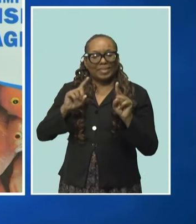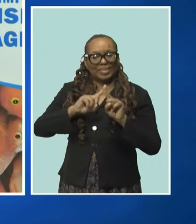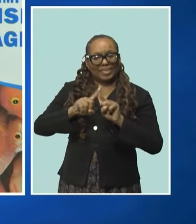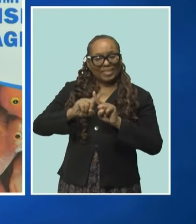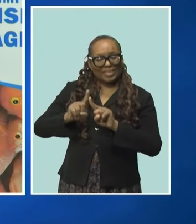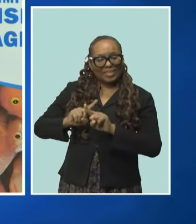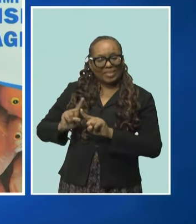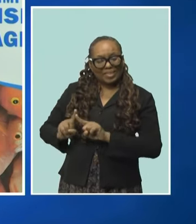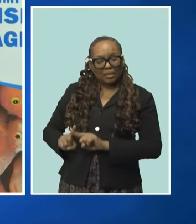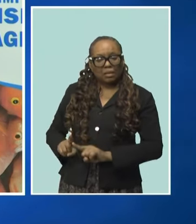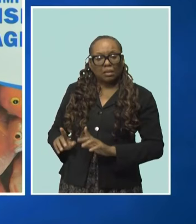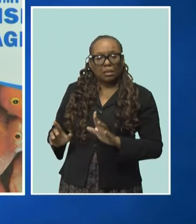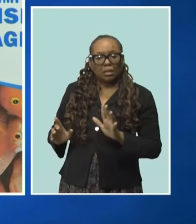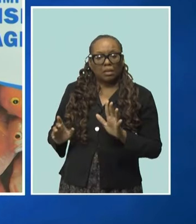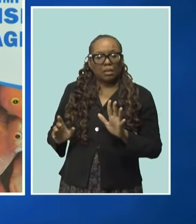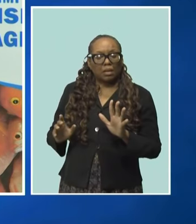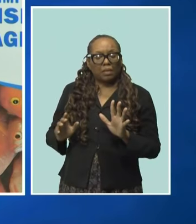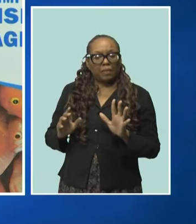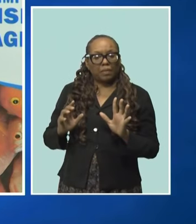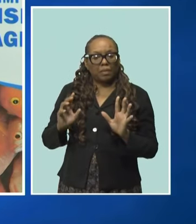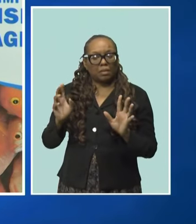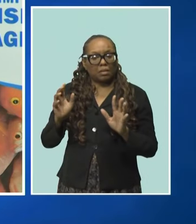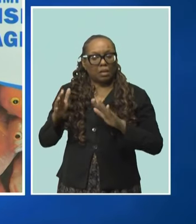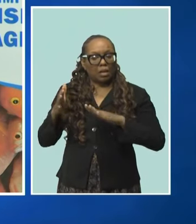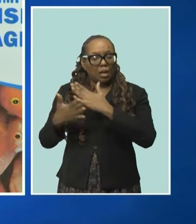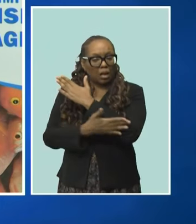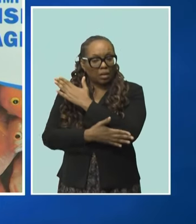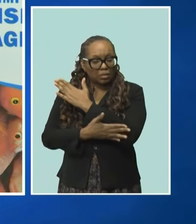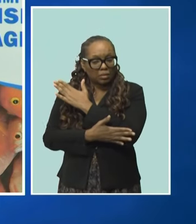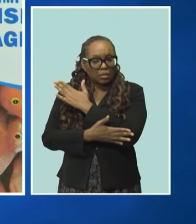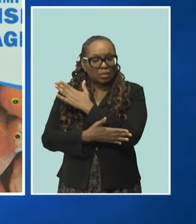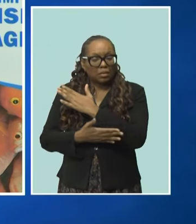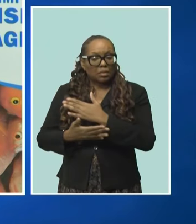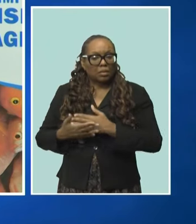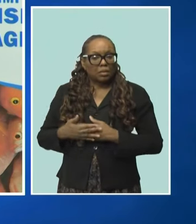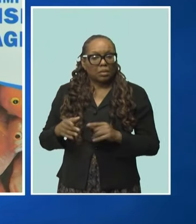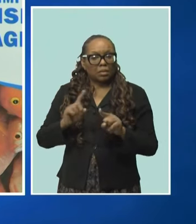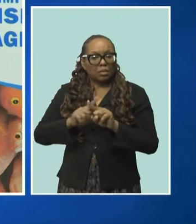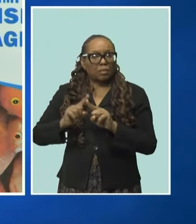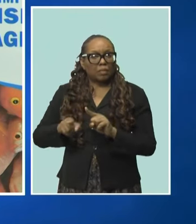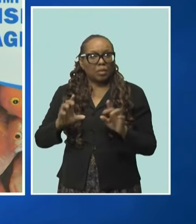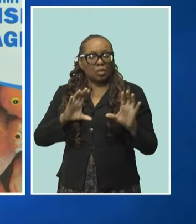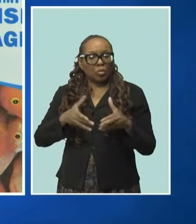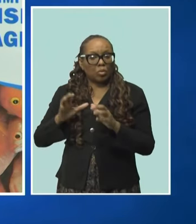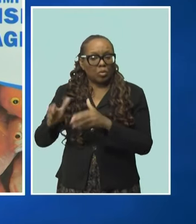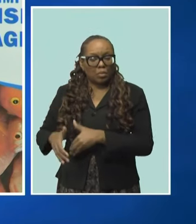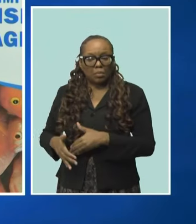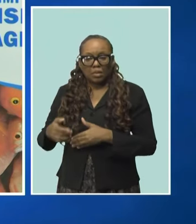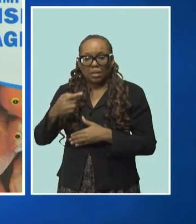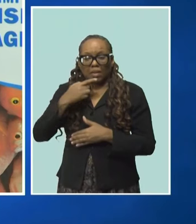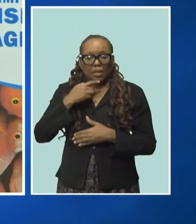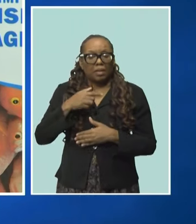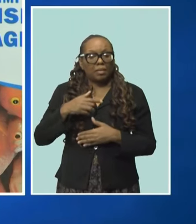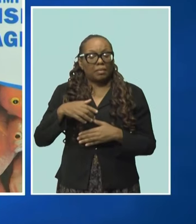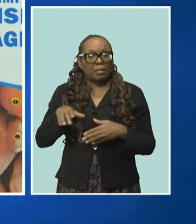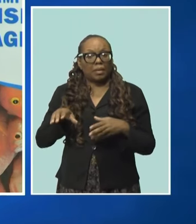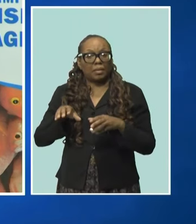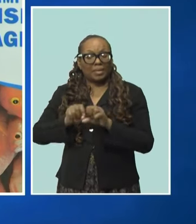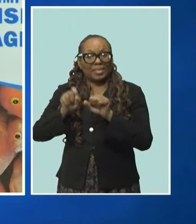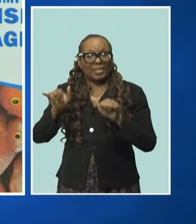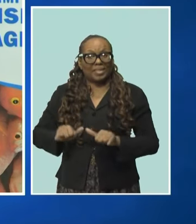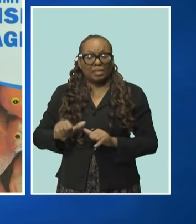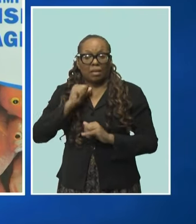who maintained a posture that this process may not be as democratic as it should be,